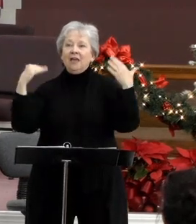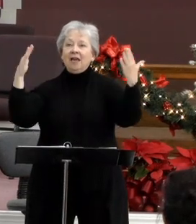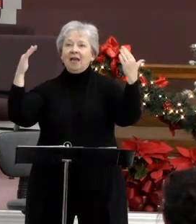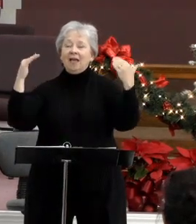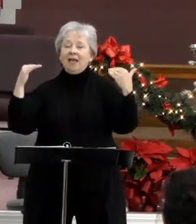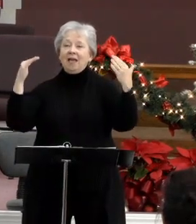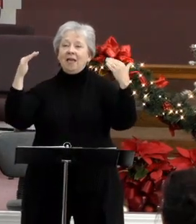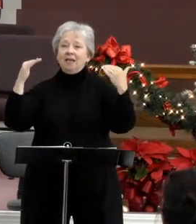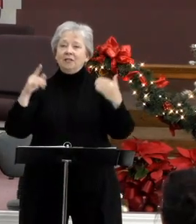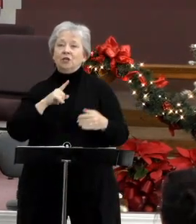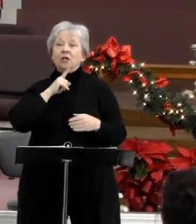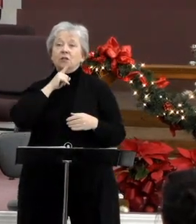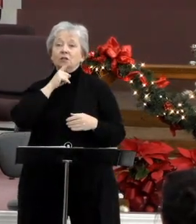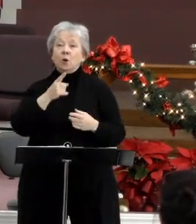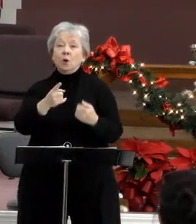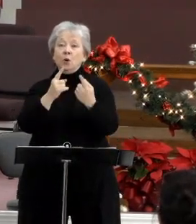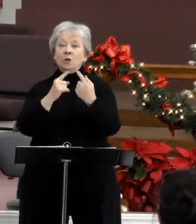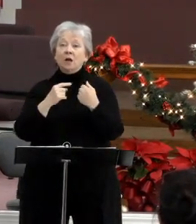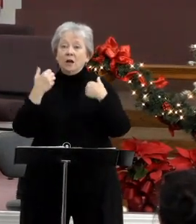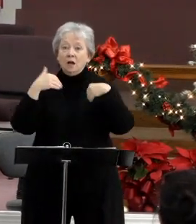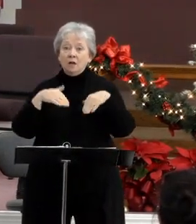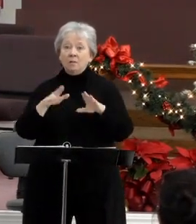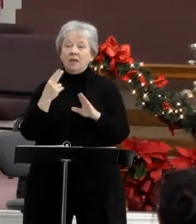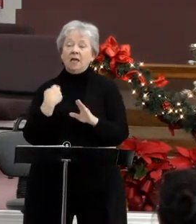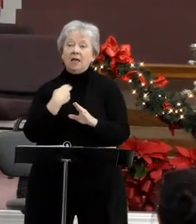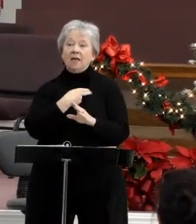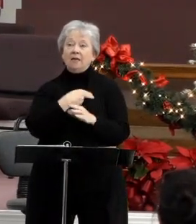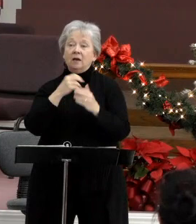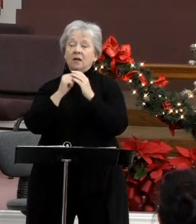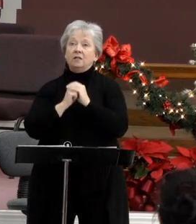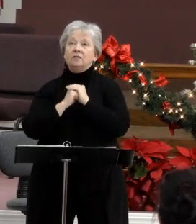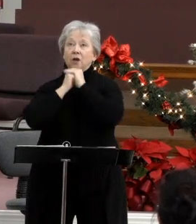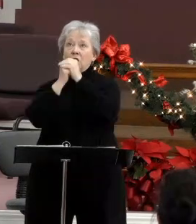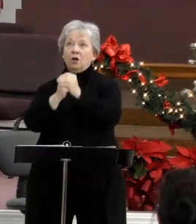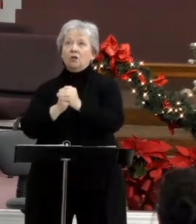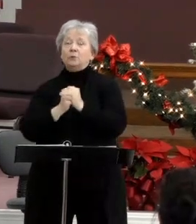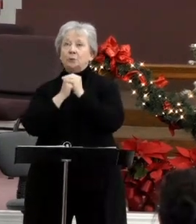of angels. O come, let us